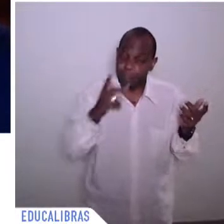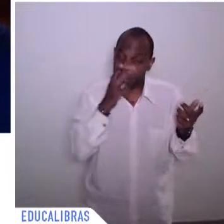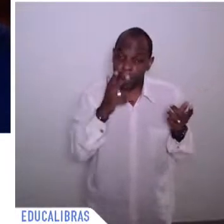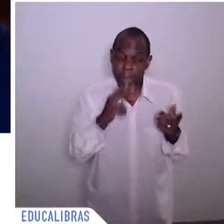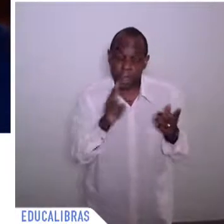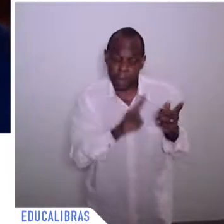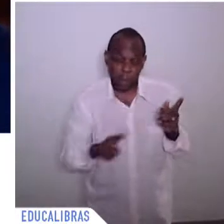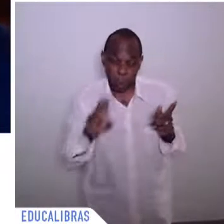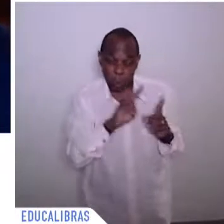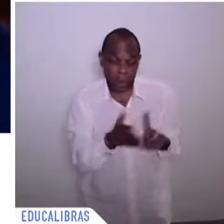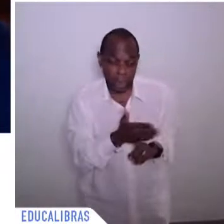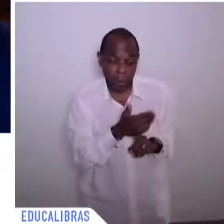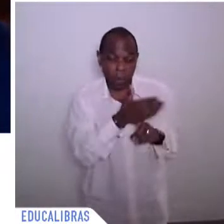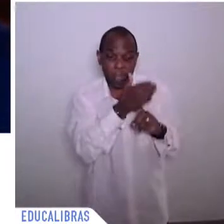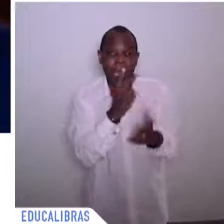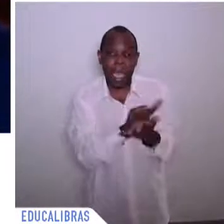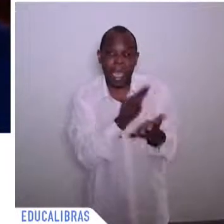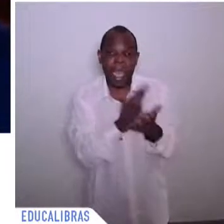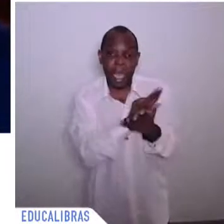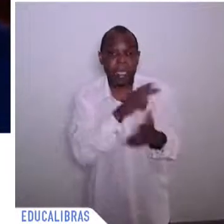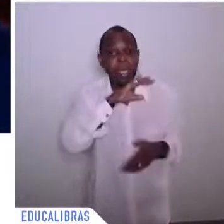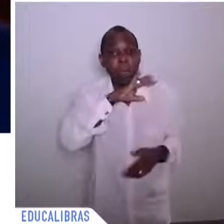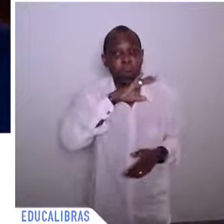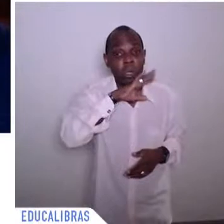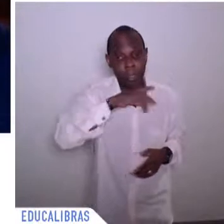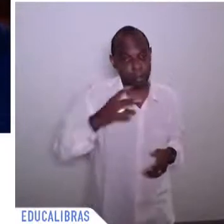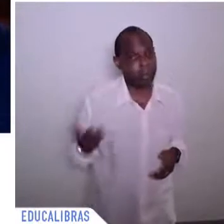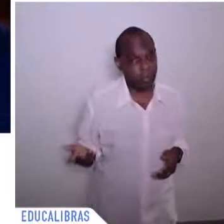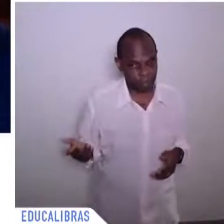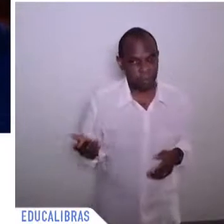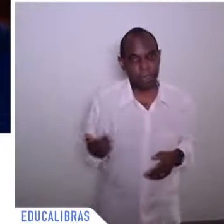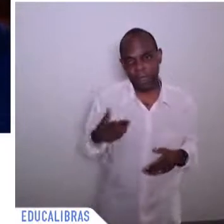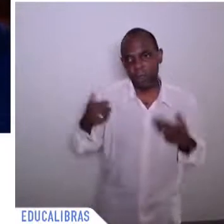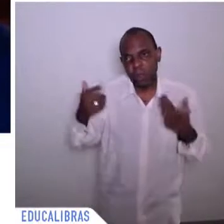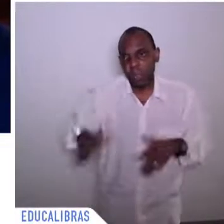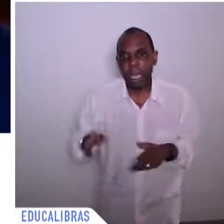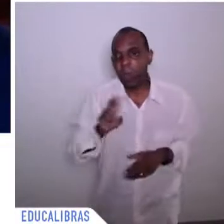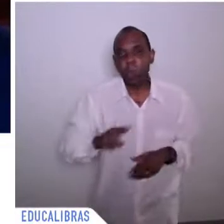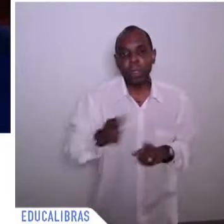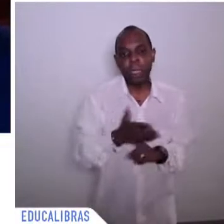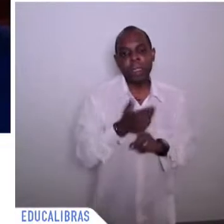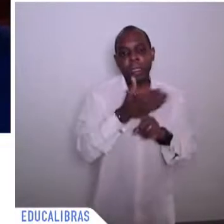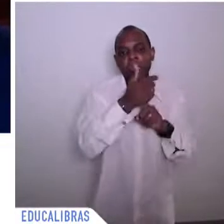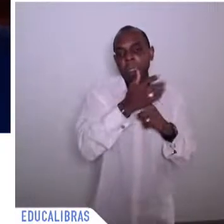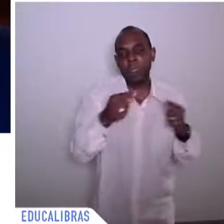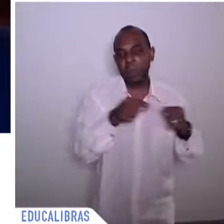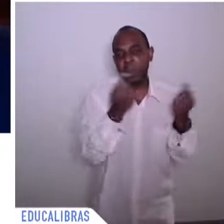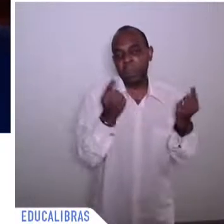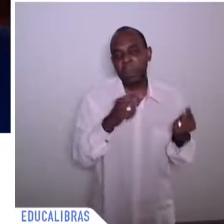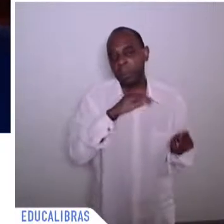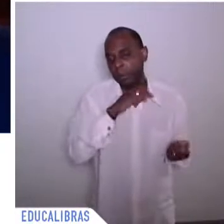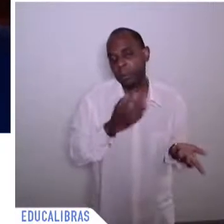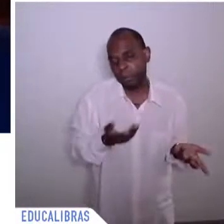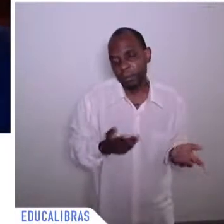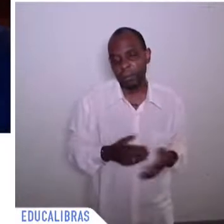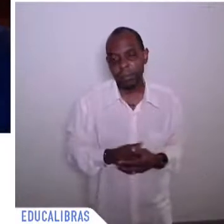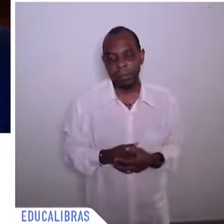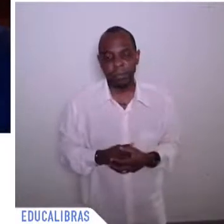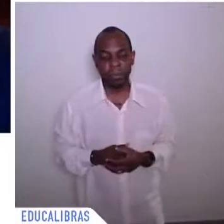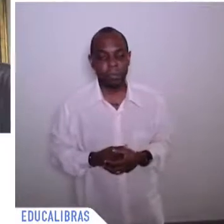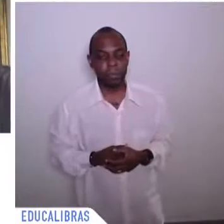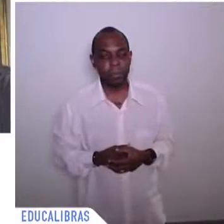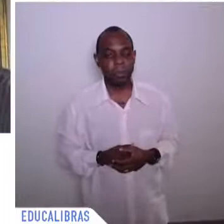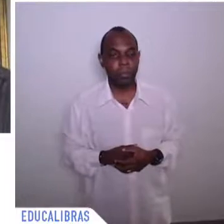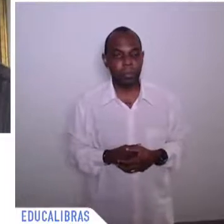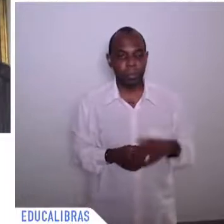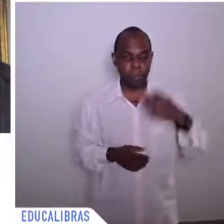is cheap populism using this technology. This is the bad side of this, and this is not the way we want to